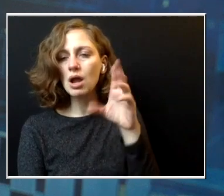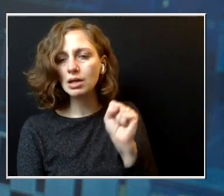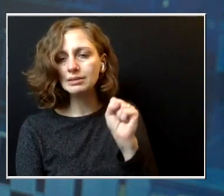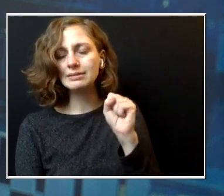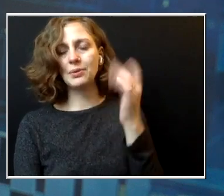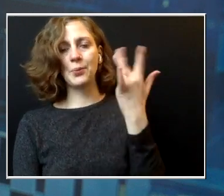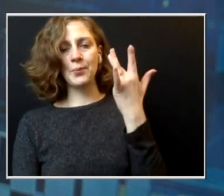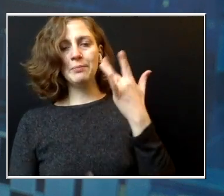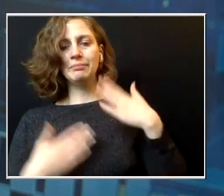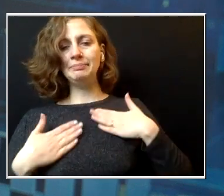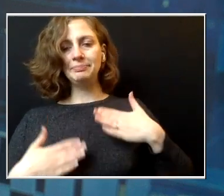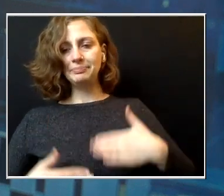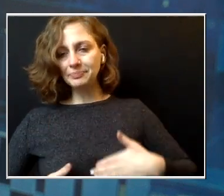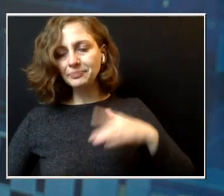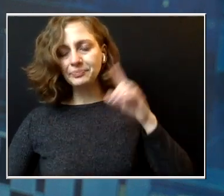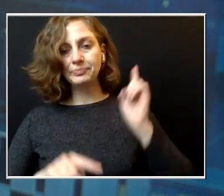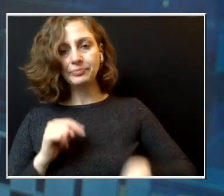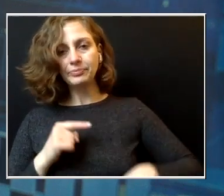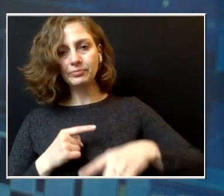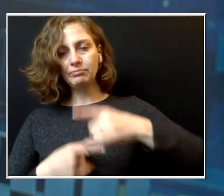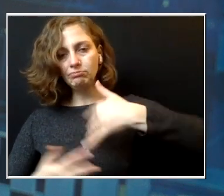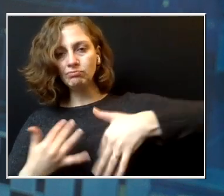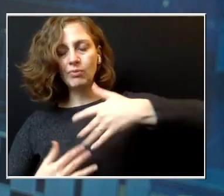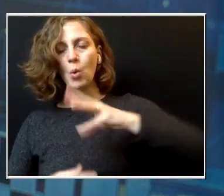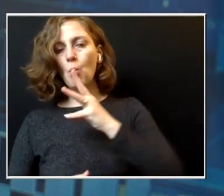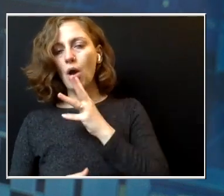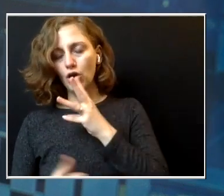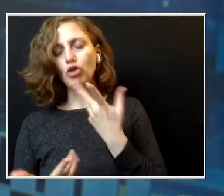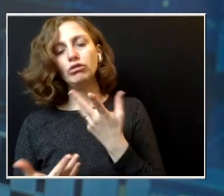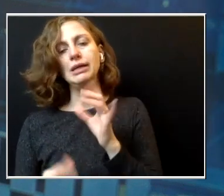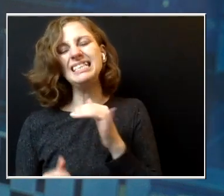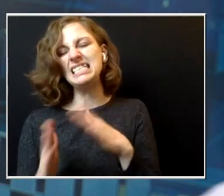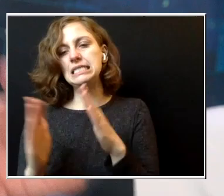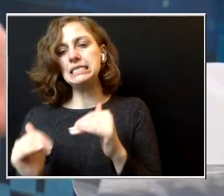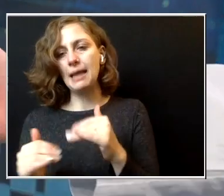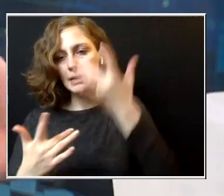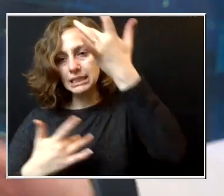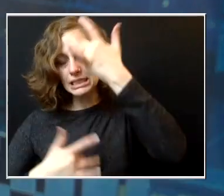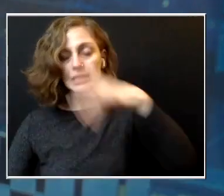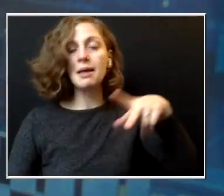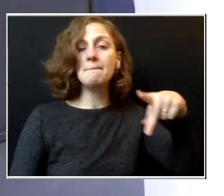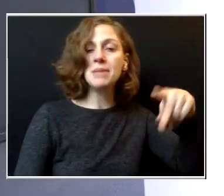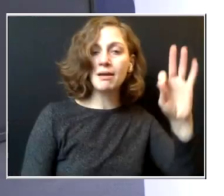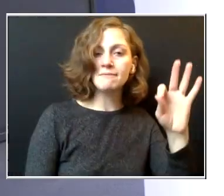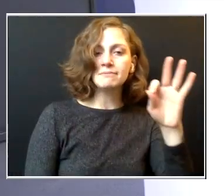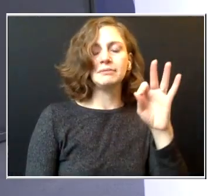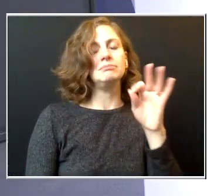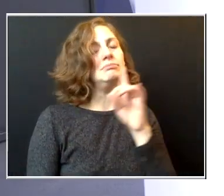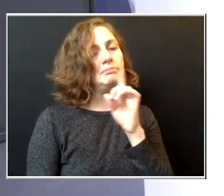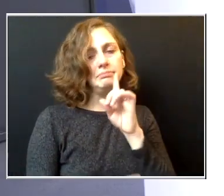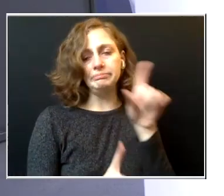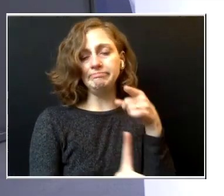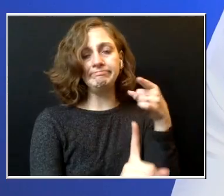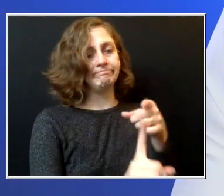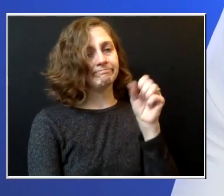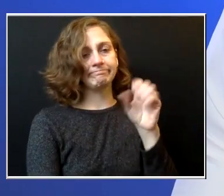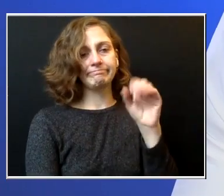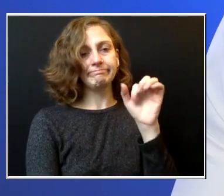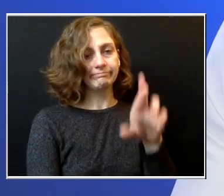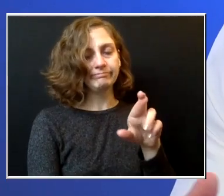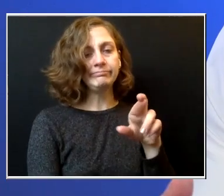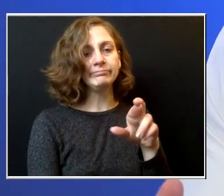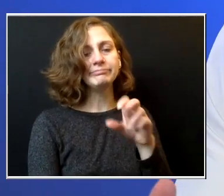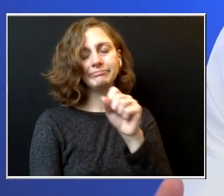and other organs as well. It's really a systemic disease. Pulmonary fibrosis, though, is more about scarring. Yeah, it's basically you have fibroblasts, which are the